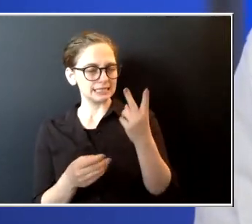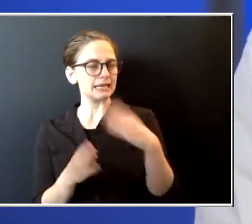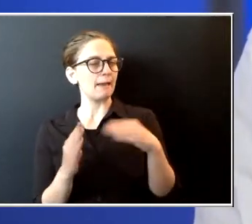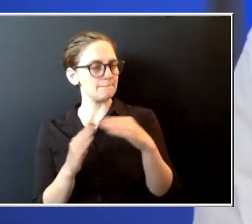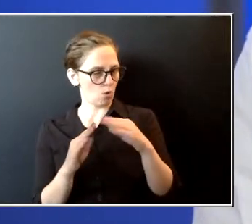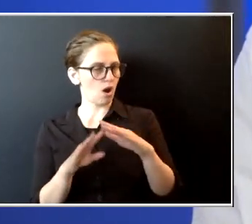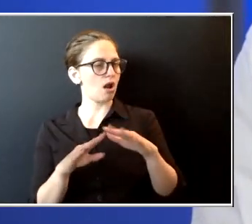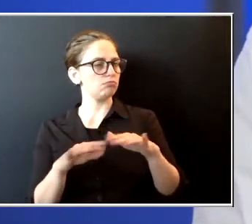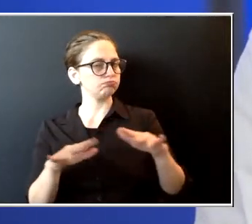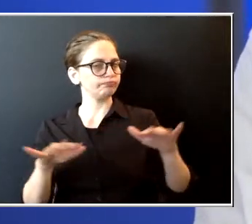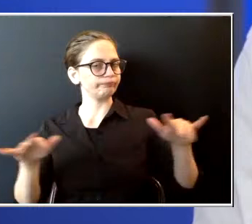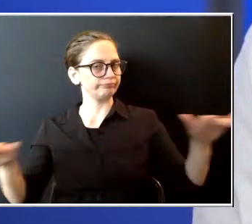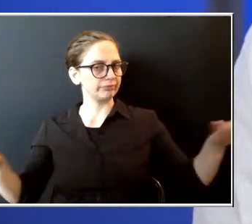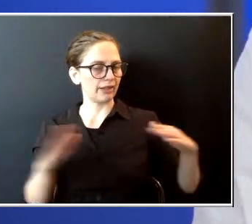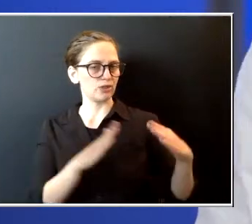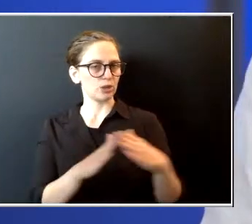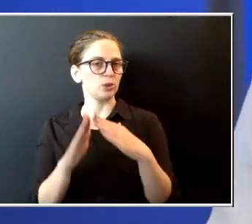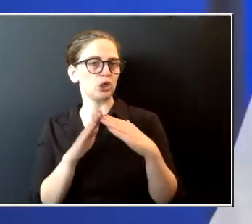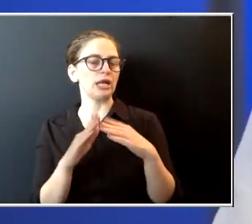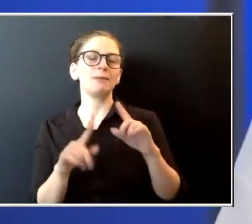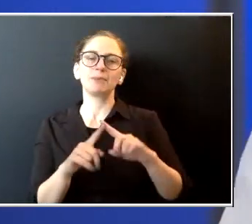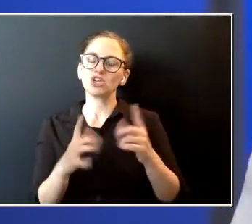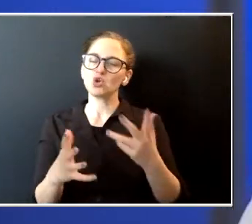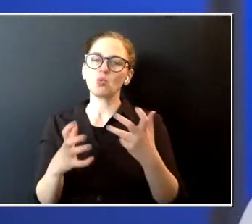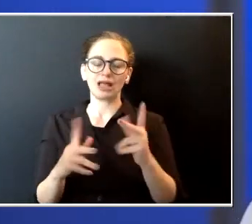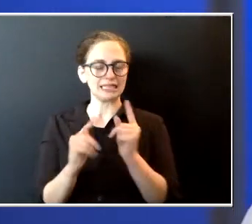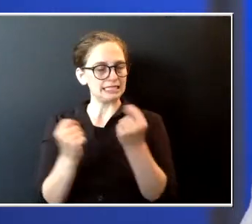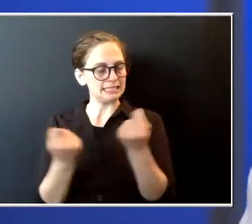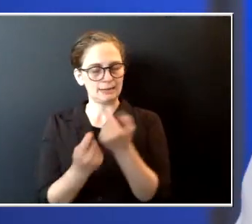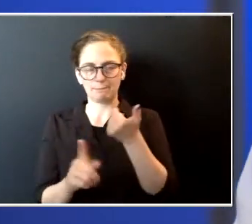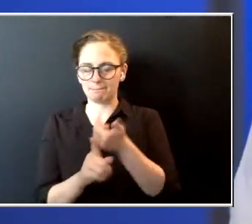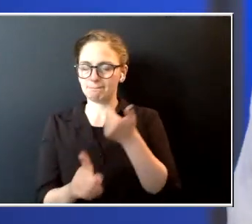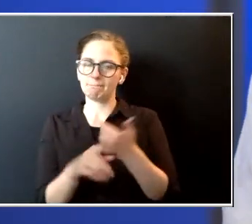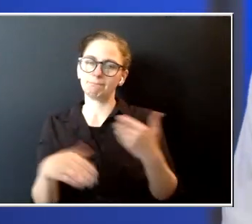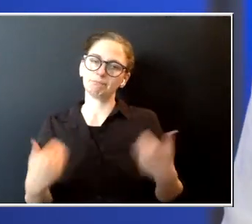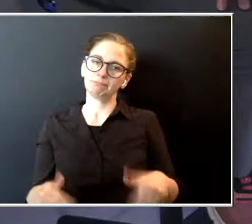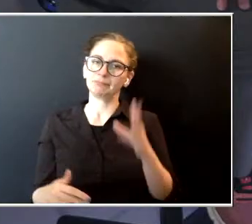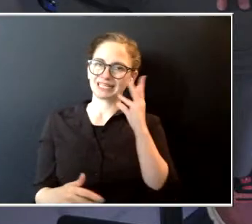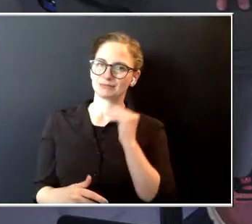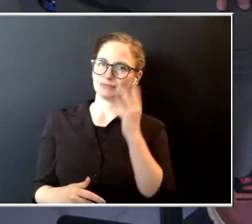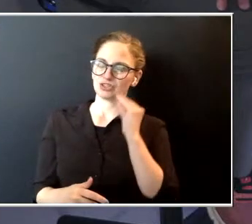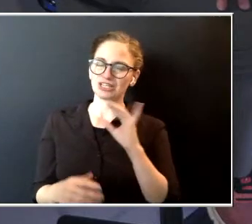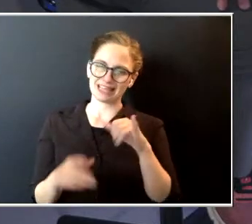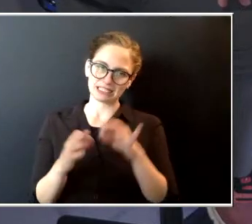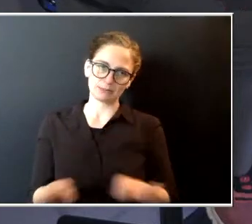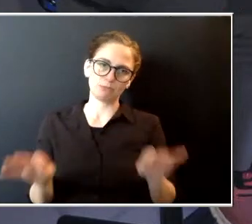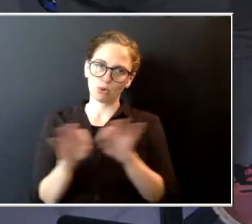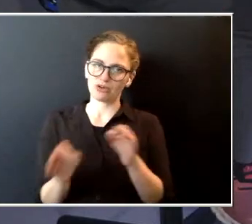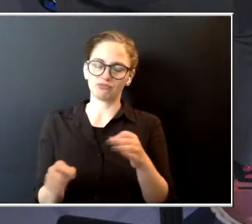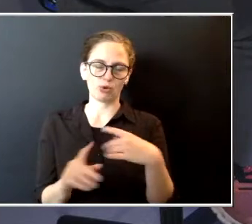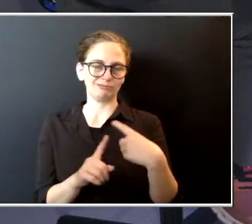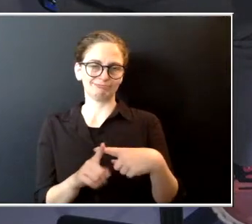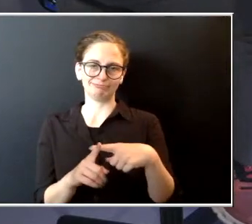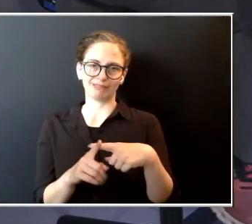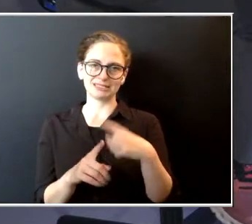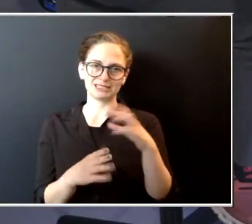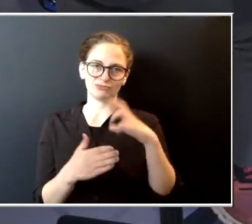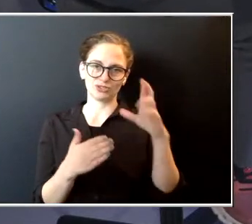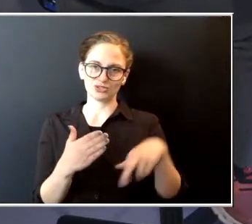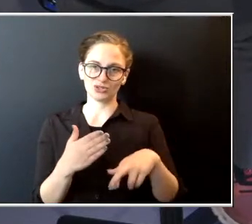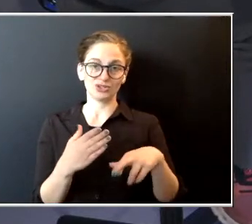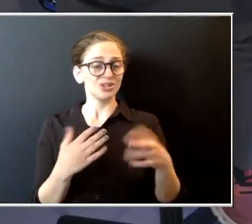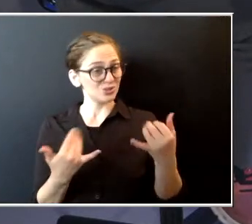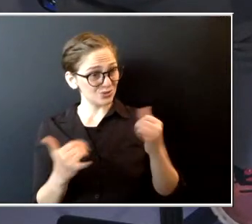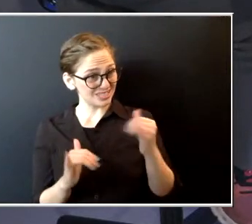experienced team. It's not just the physicians, but the whole team. That's really important for the good outcomes. Yeah, and you guys still have a surgeon and the cardiologist there together?